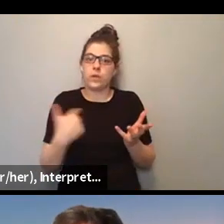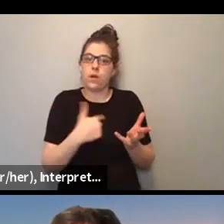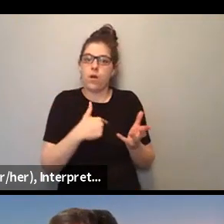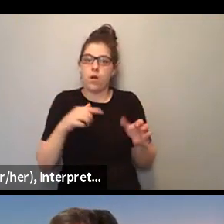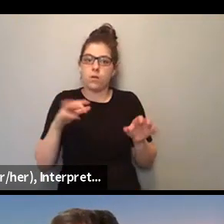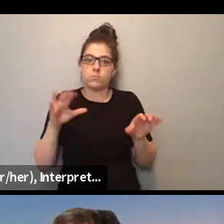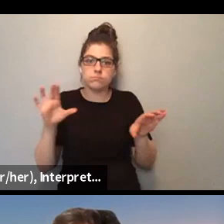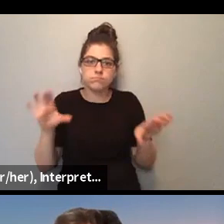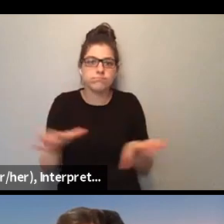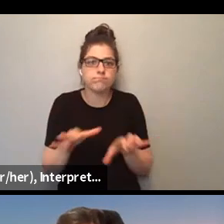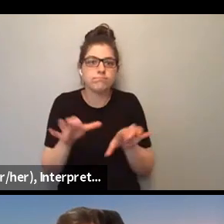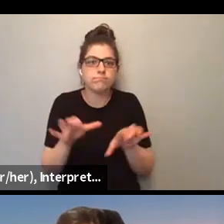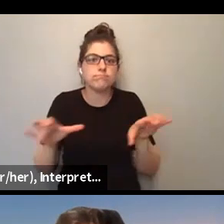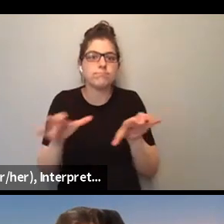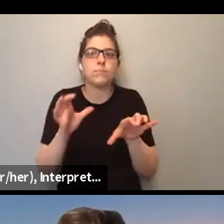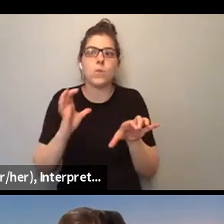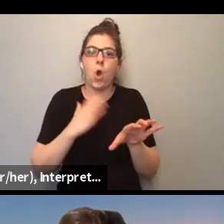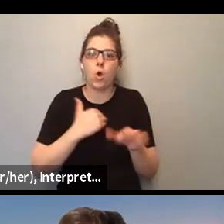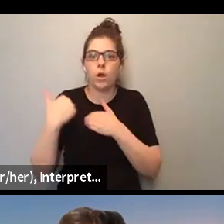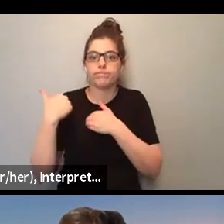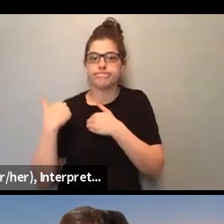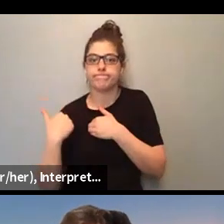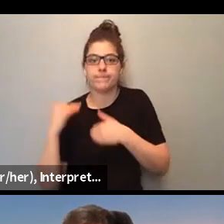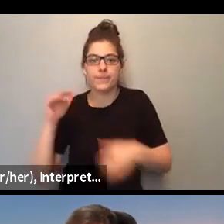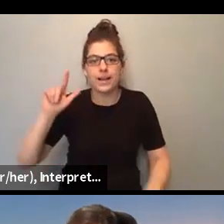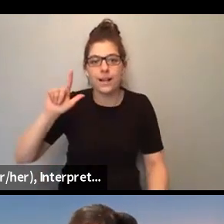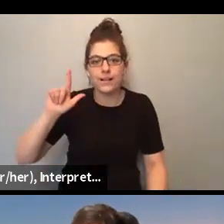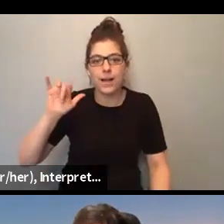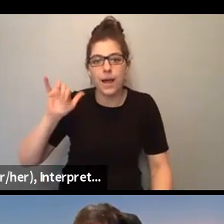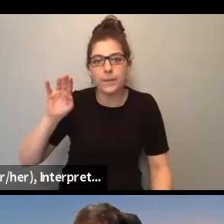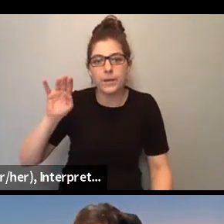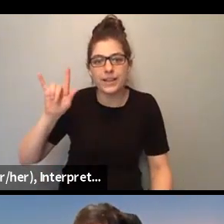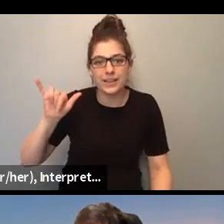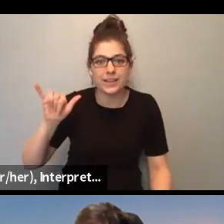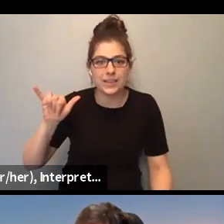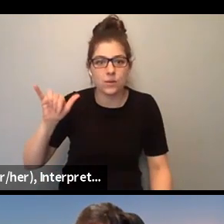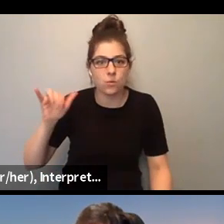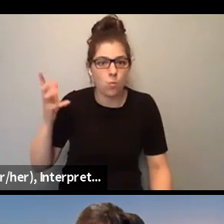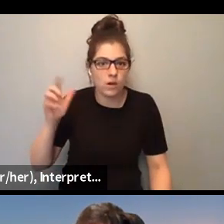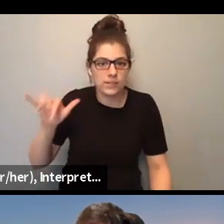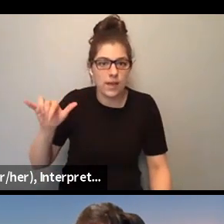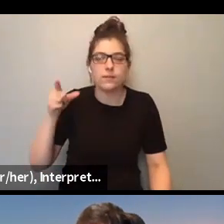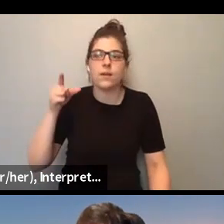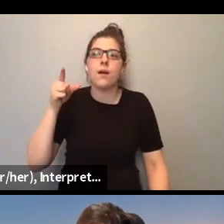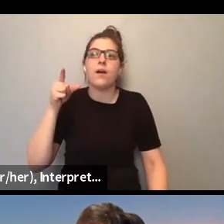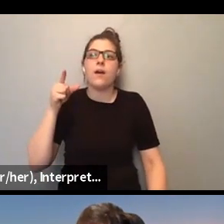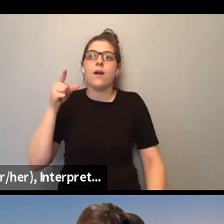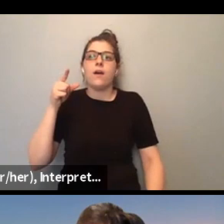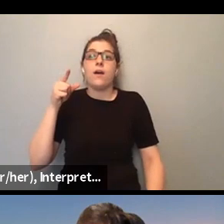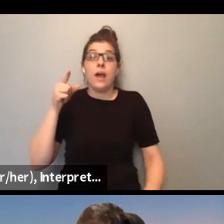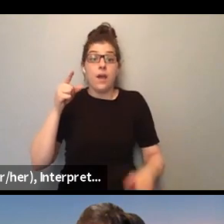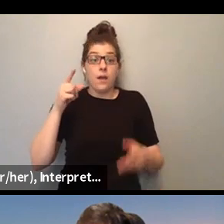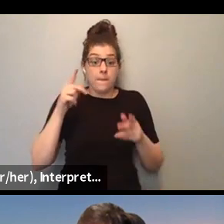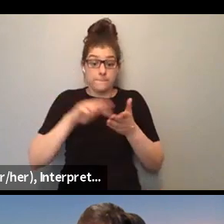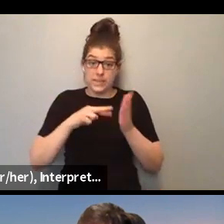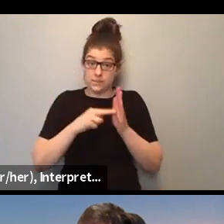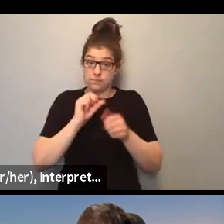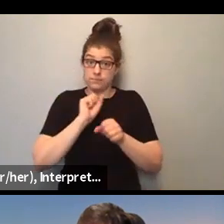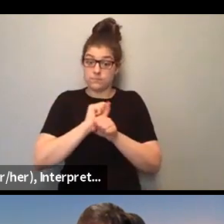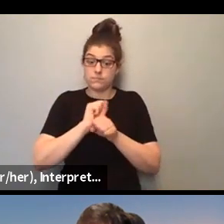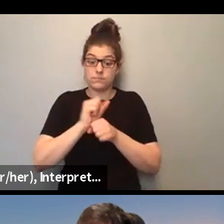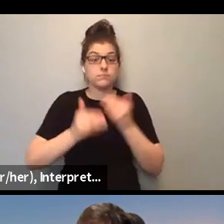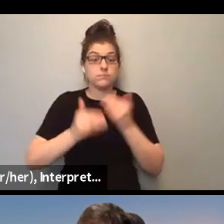what our liabilities are. And not only by the end of the engagement, but along